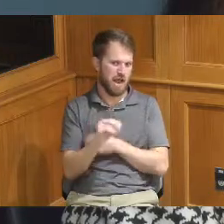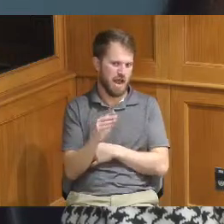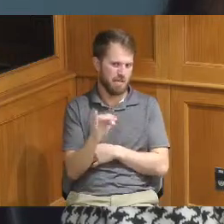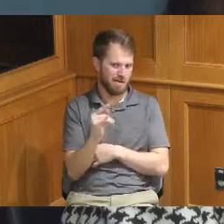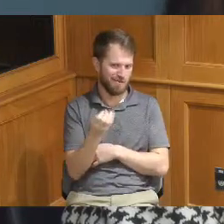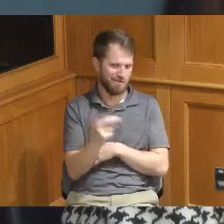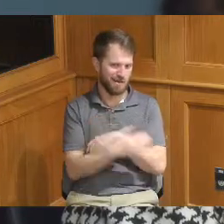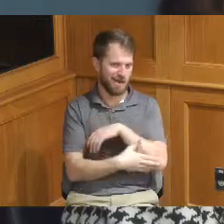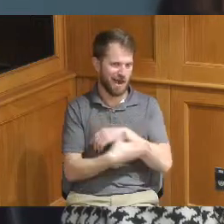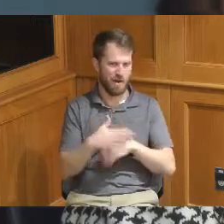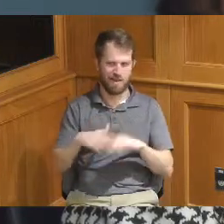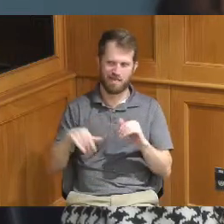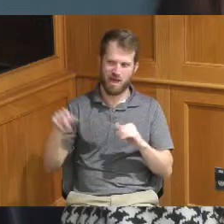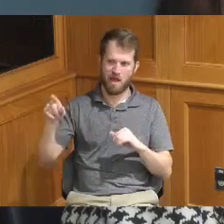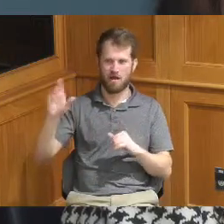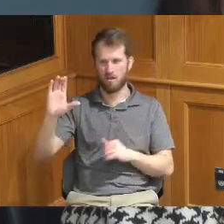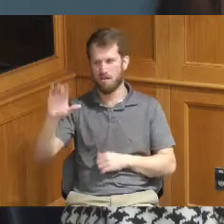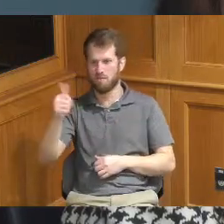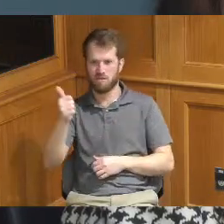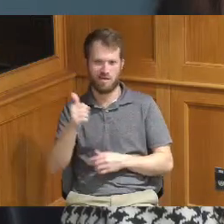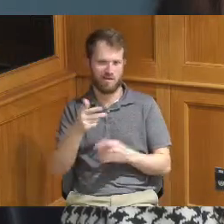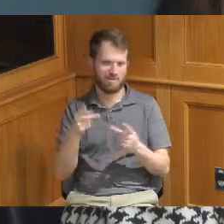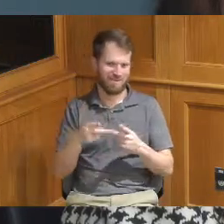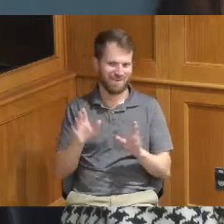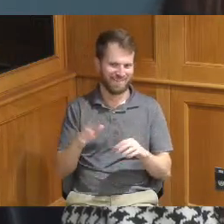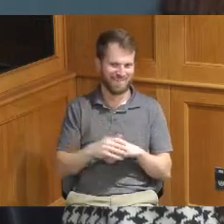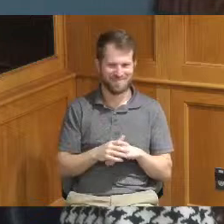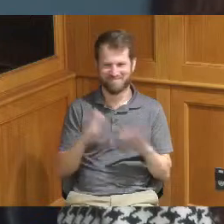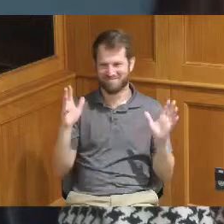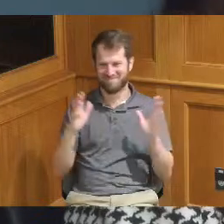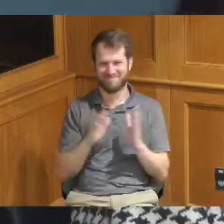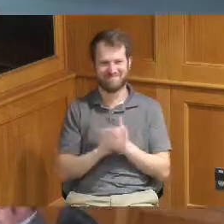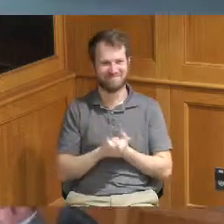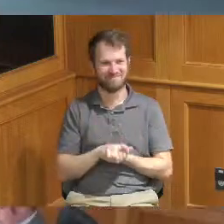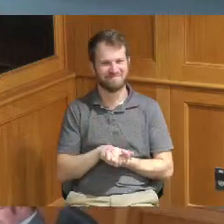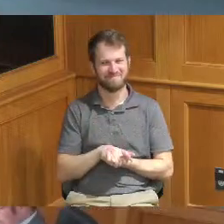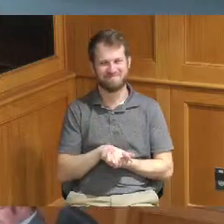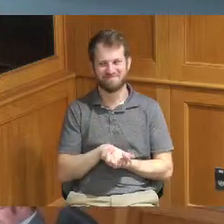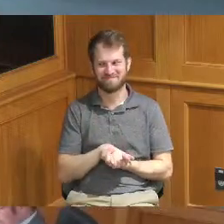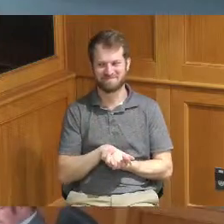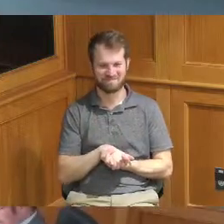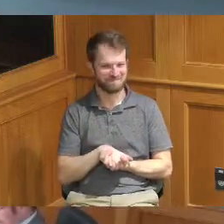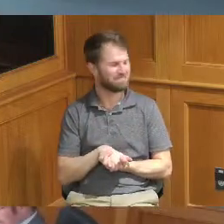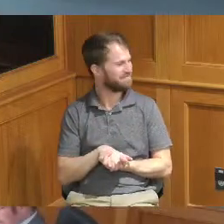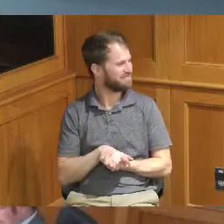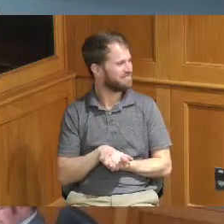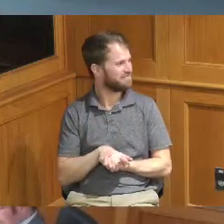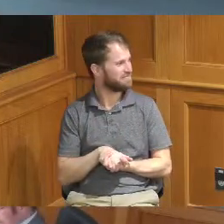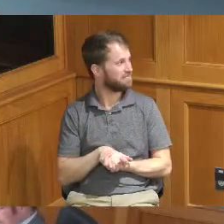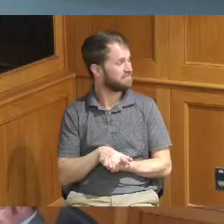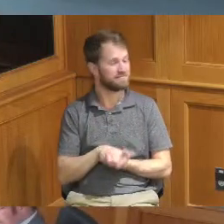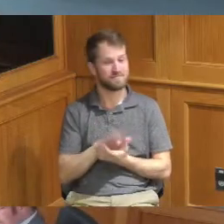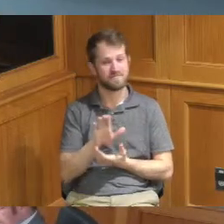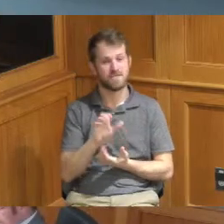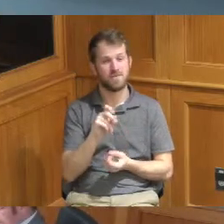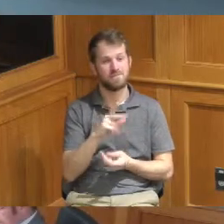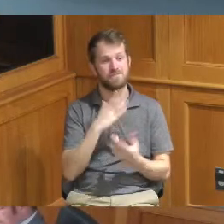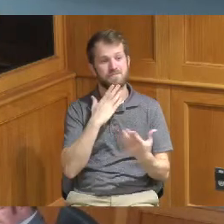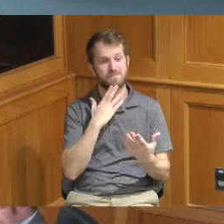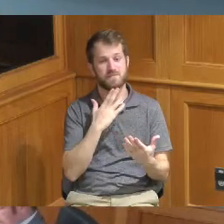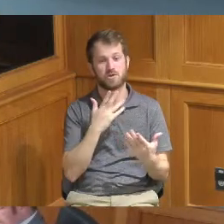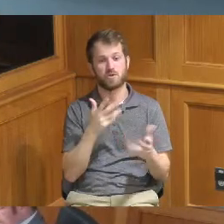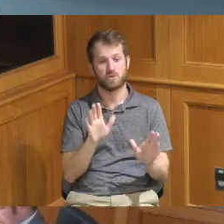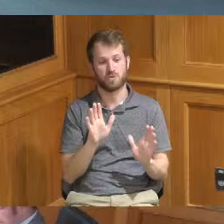than up in Columbus and other places. So that's all I had. Thanks. Thank you. Thank you all. So now we'll bring